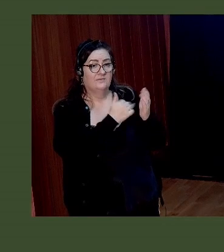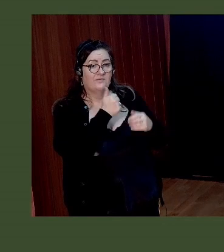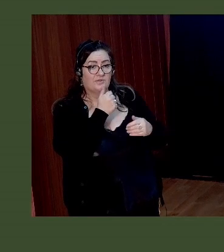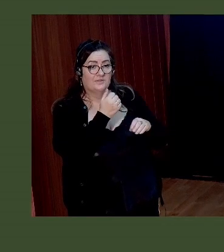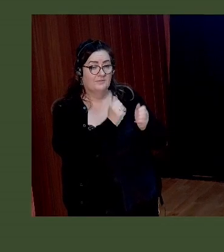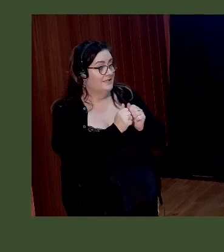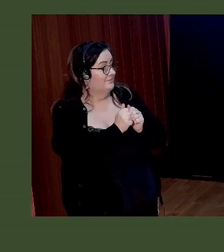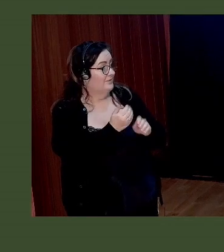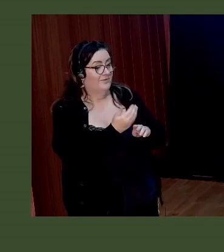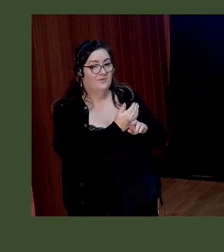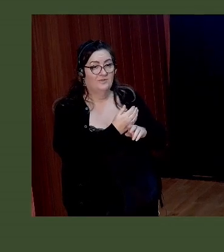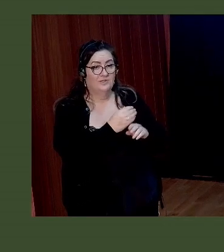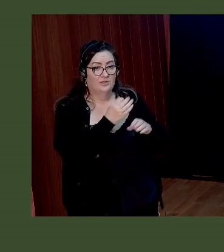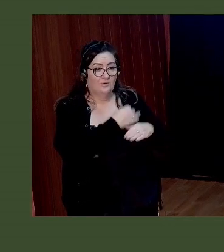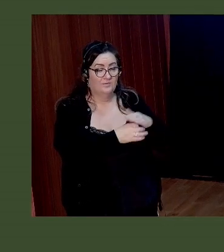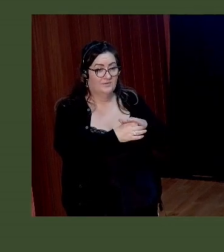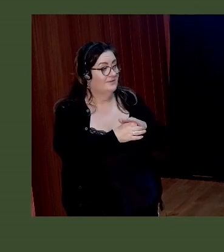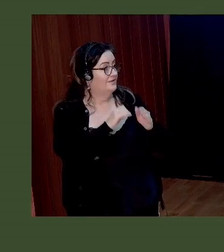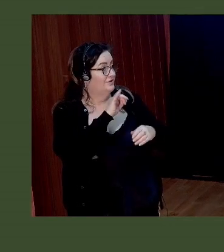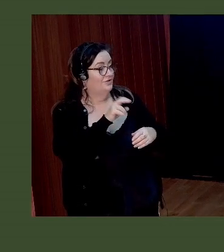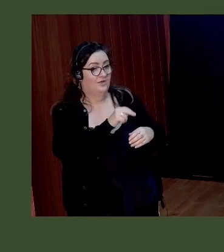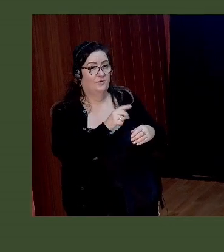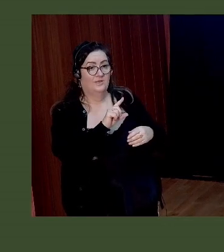first meeting of the Provisional Government on the 16th of January